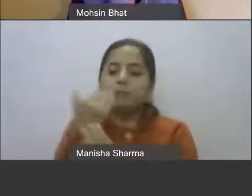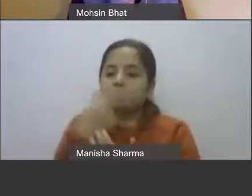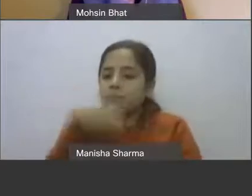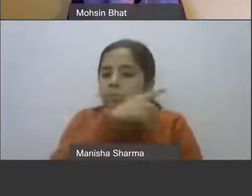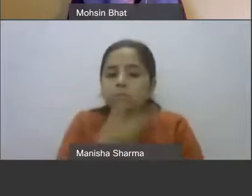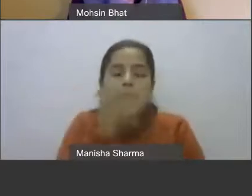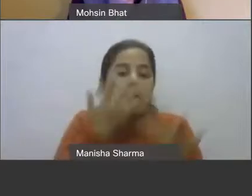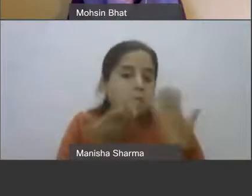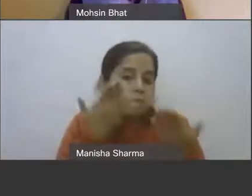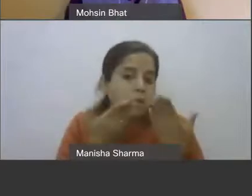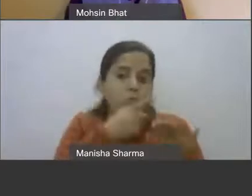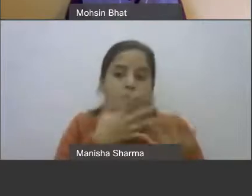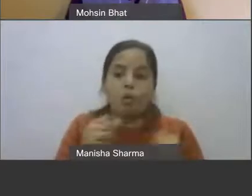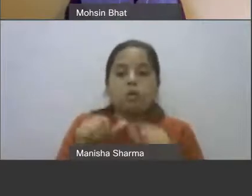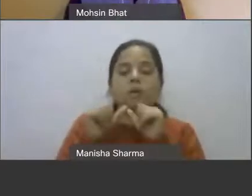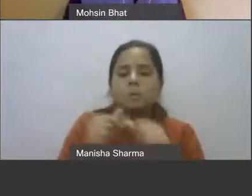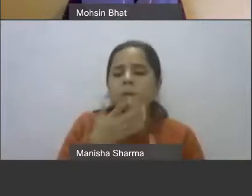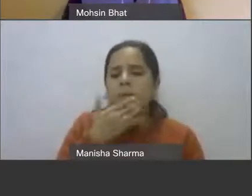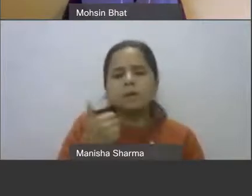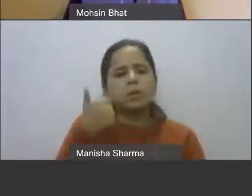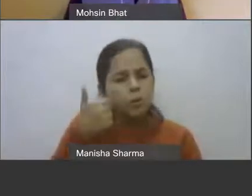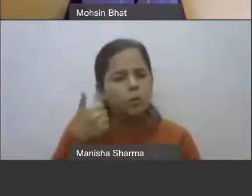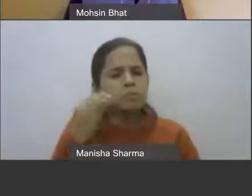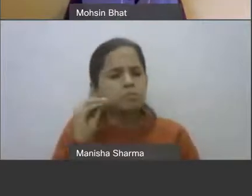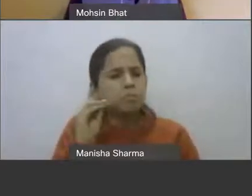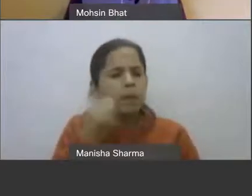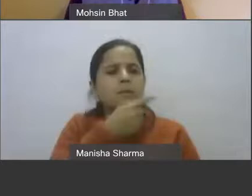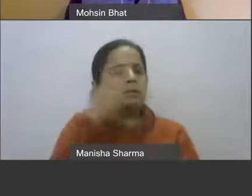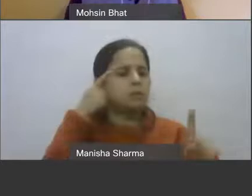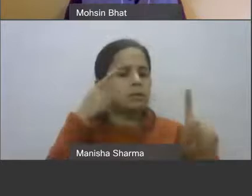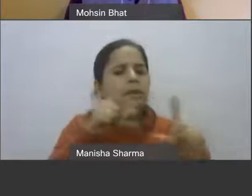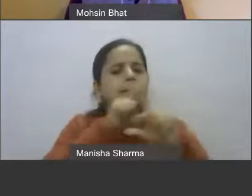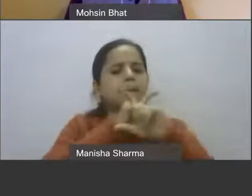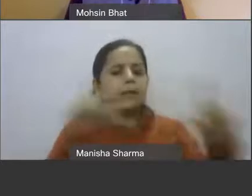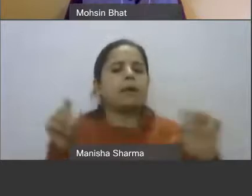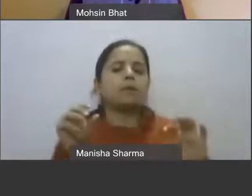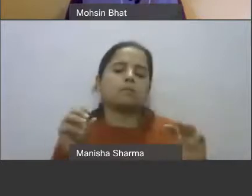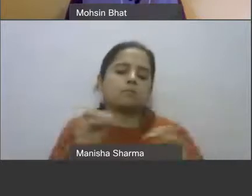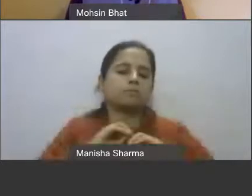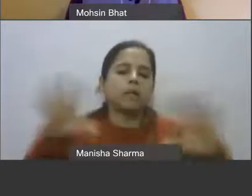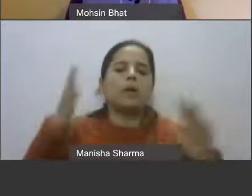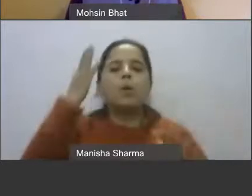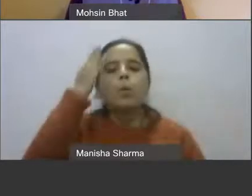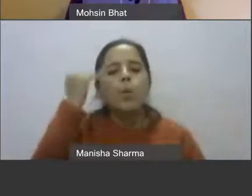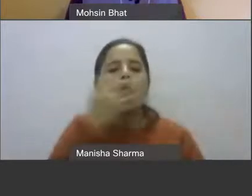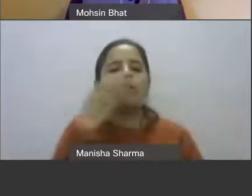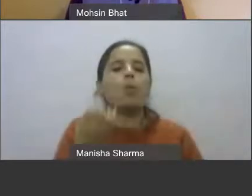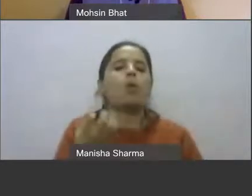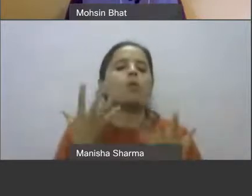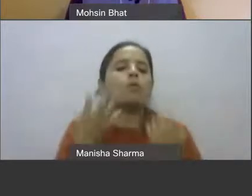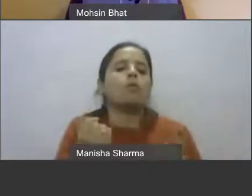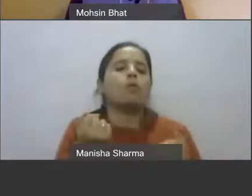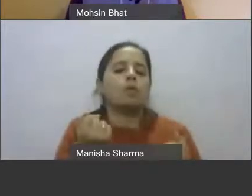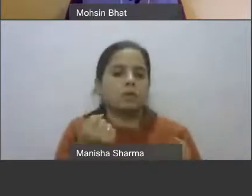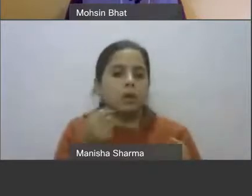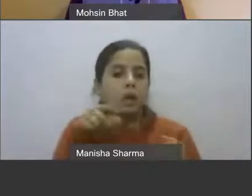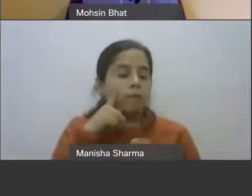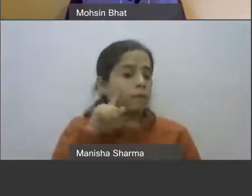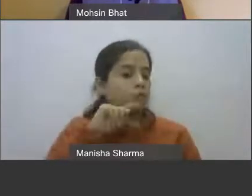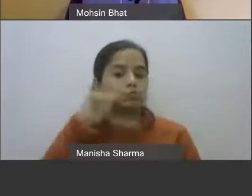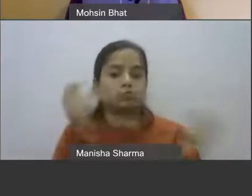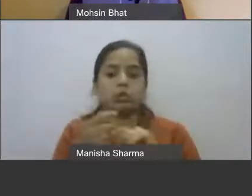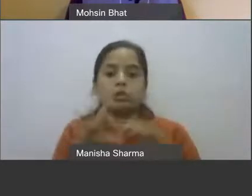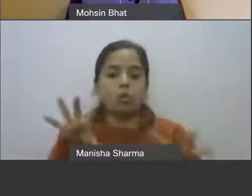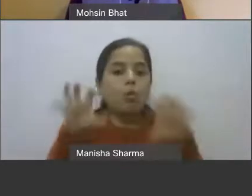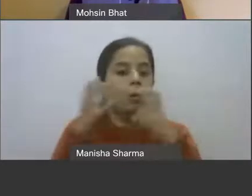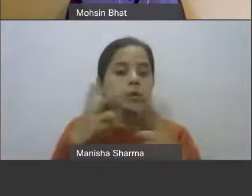objective. It would be good to have a fix on that objective and try to understand whether there is some change in the outcome of the constitutionality